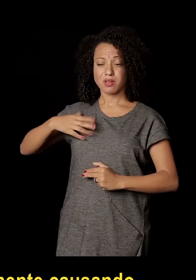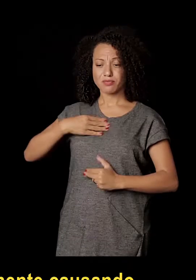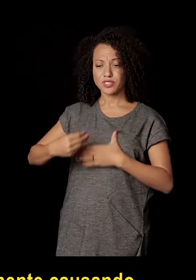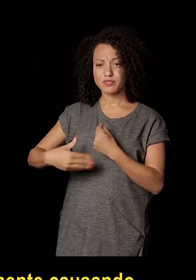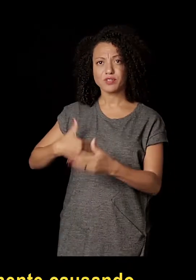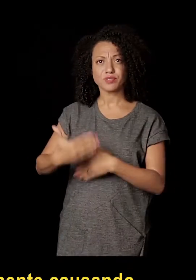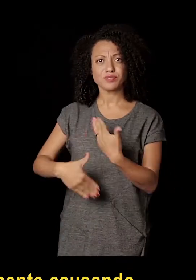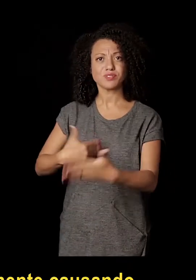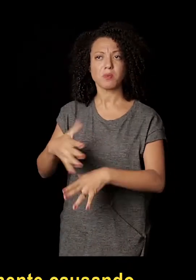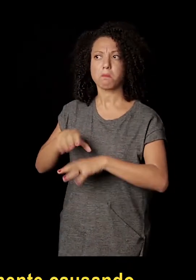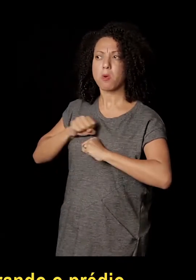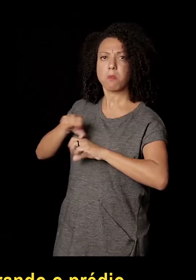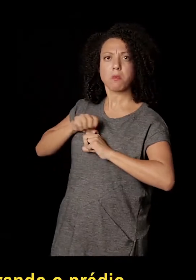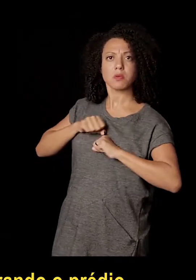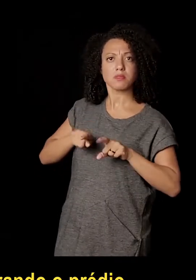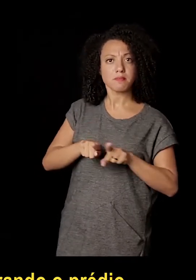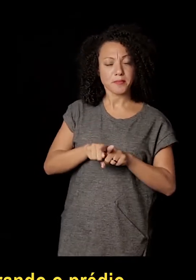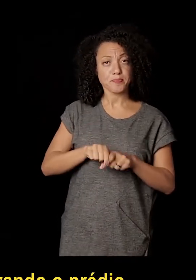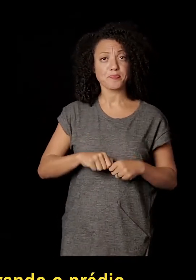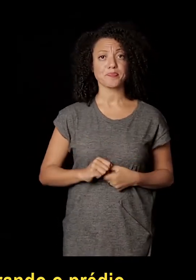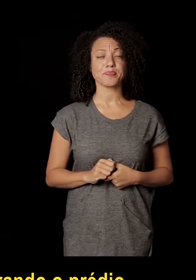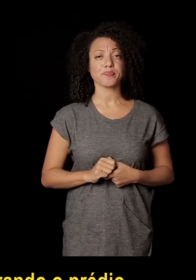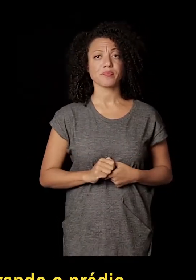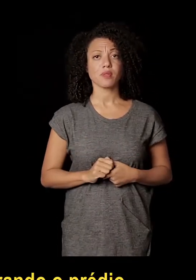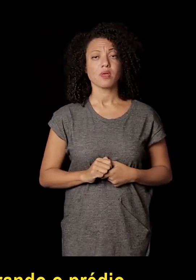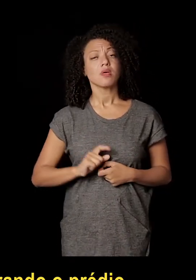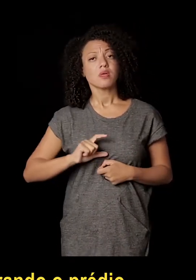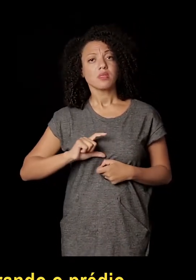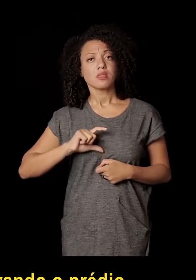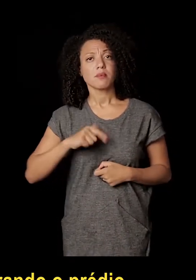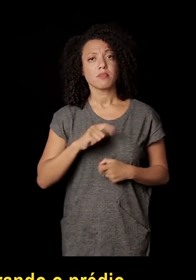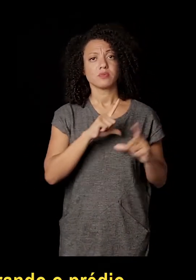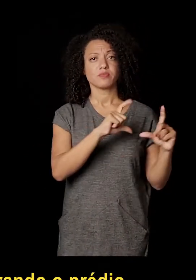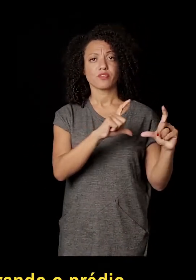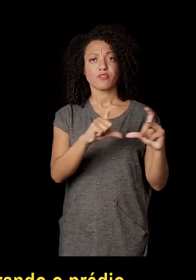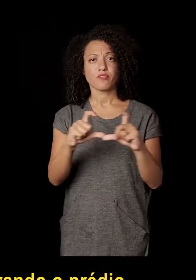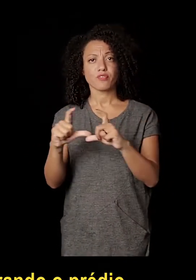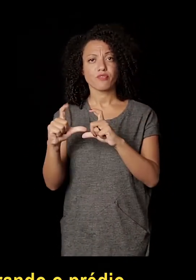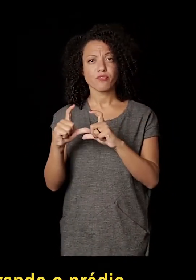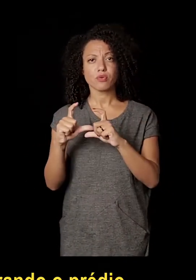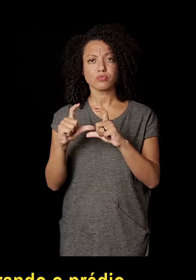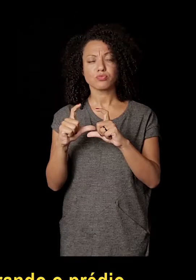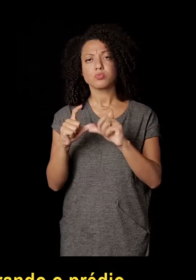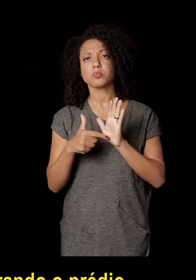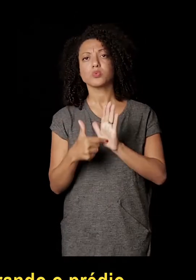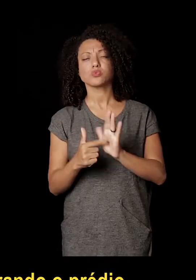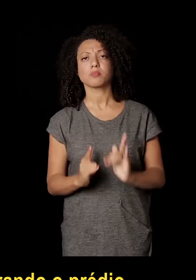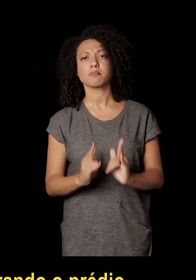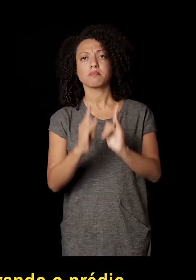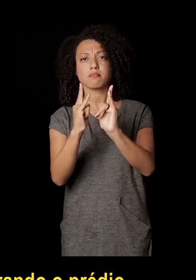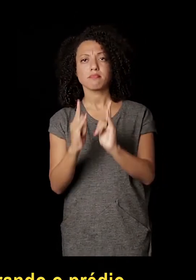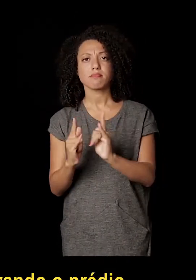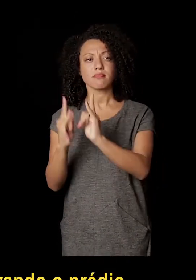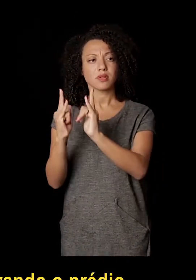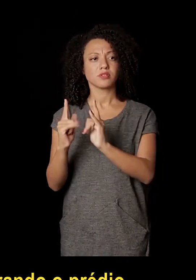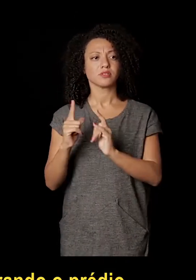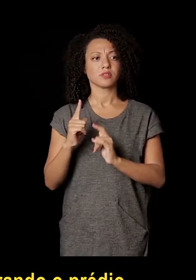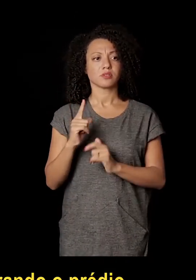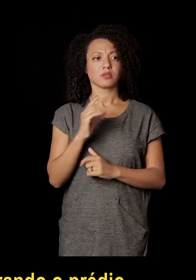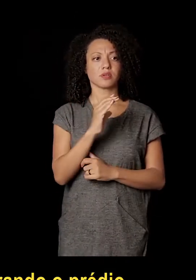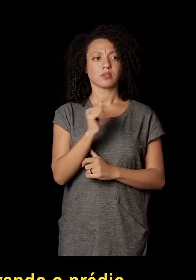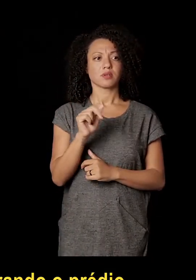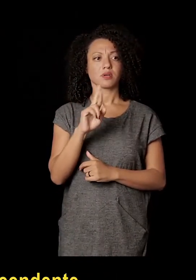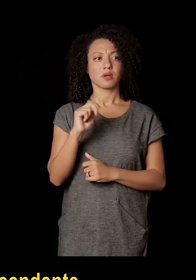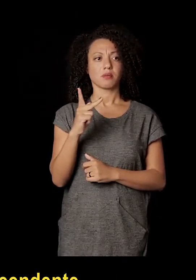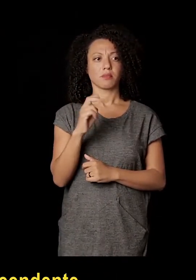genetic damage as well. And then we took, and the photographs were shown in the Capitol building, and we got scientists and